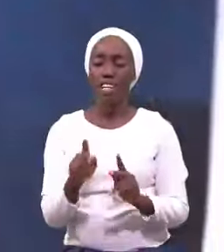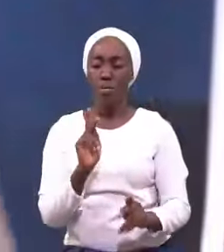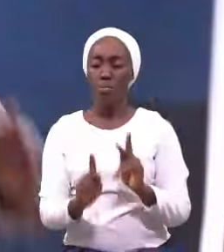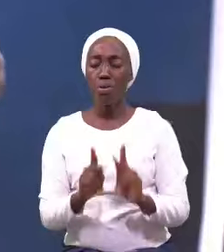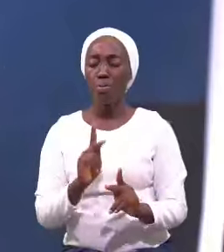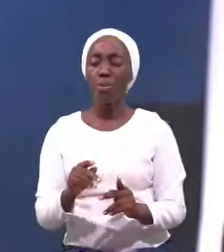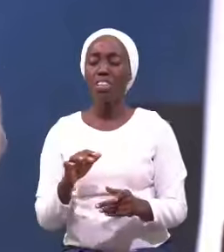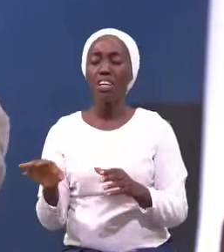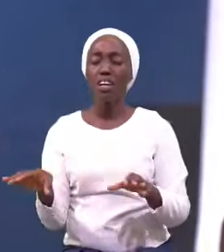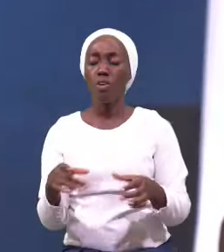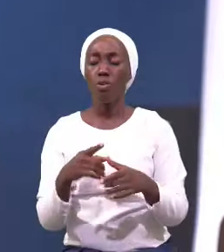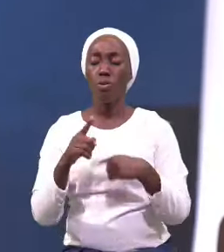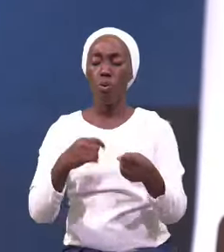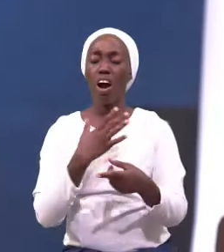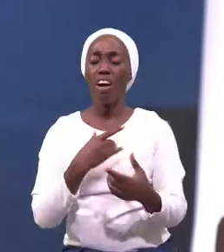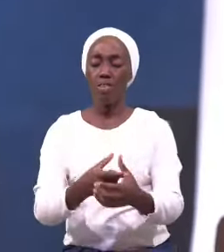they run for the Lord.